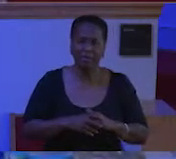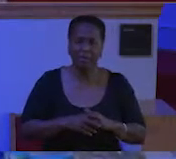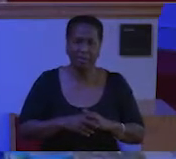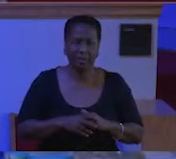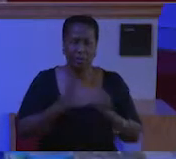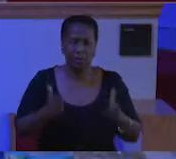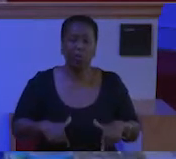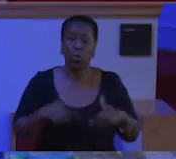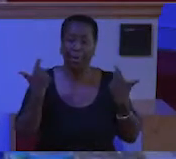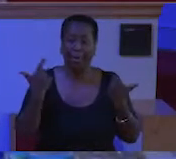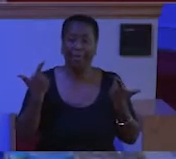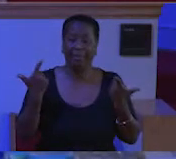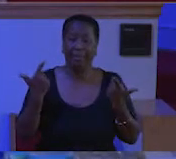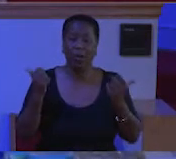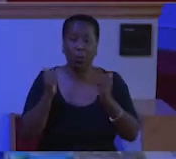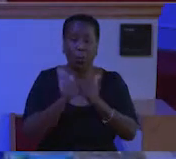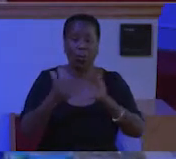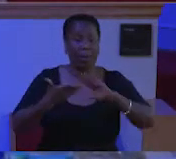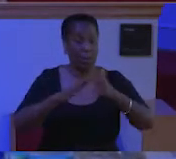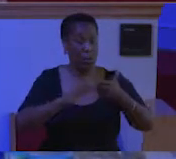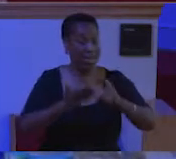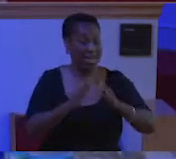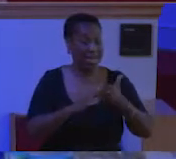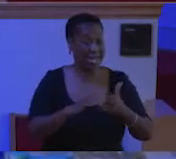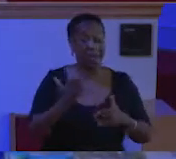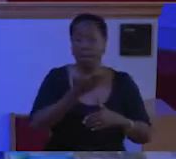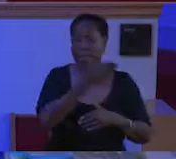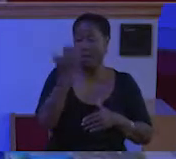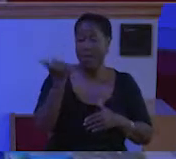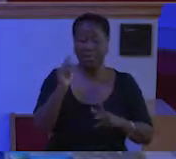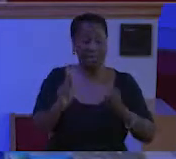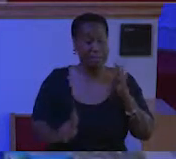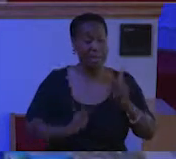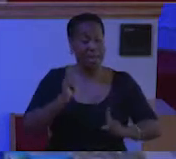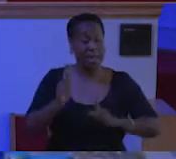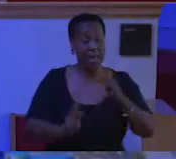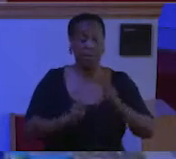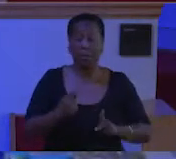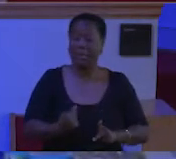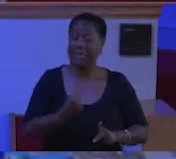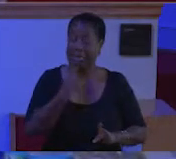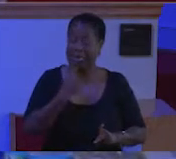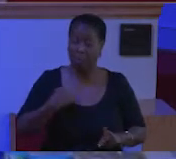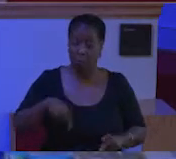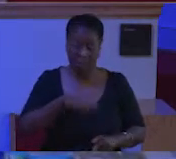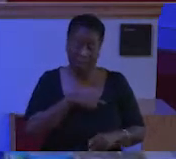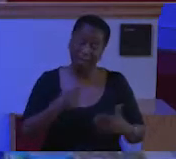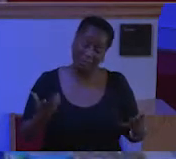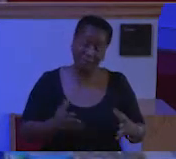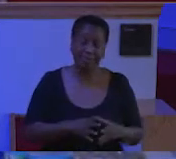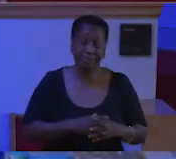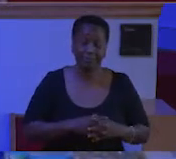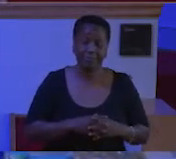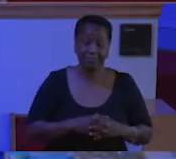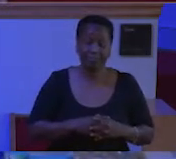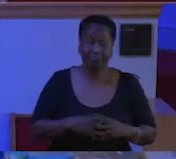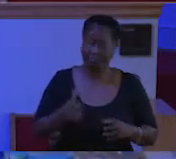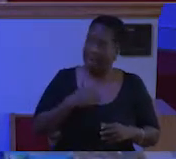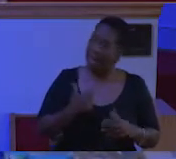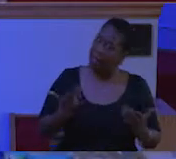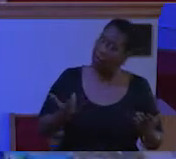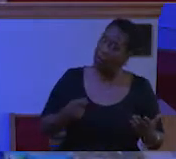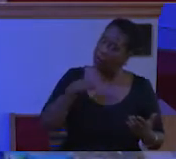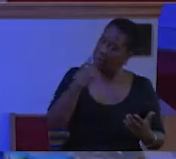to live in community because people disappoint us. And I dare say